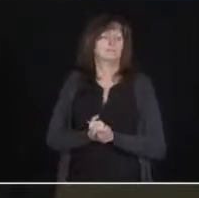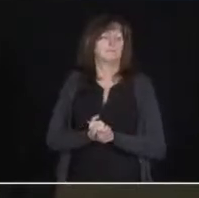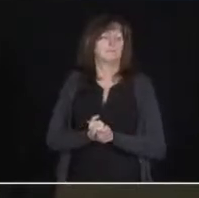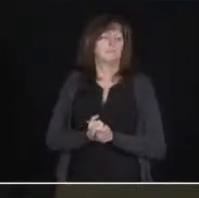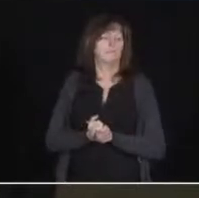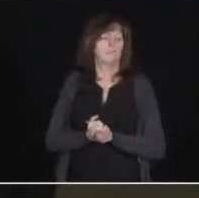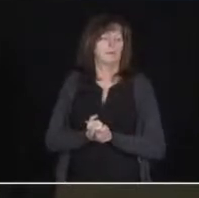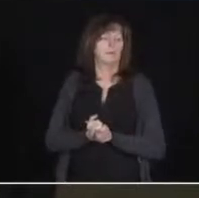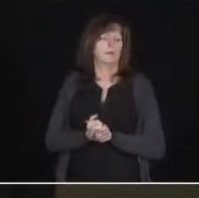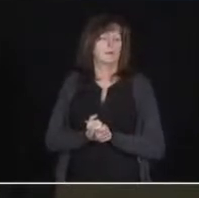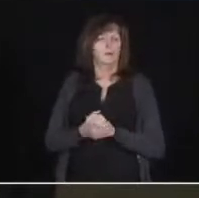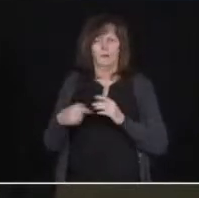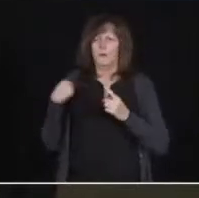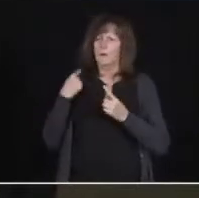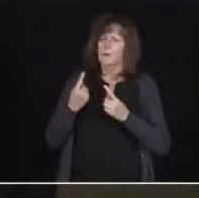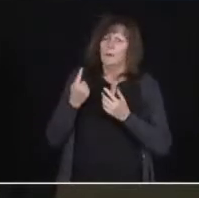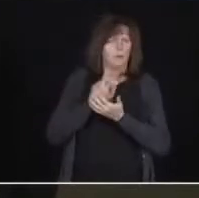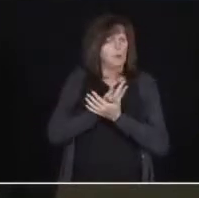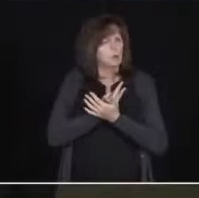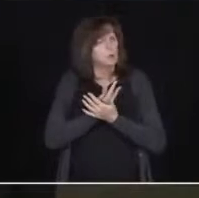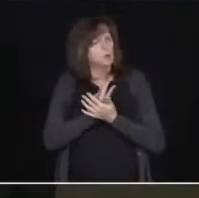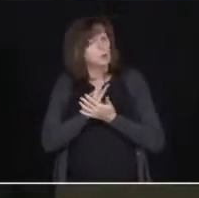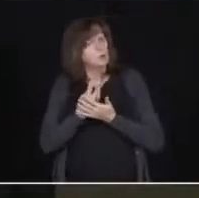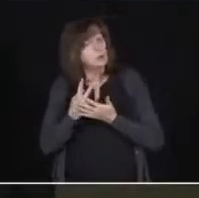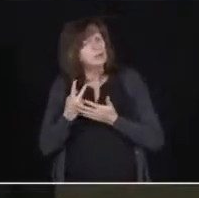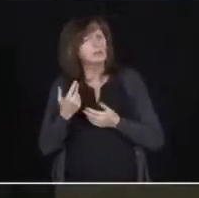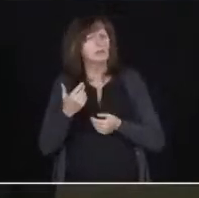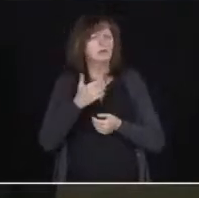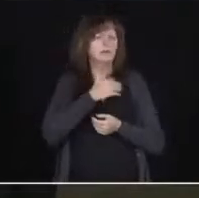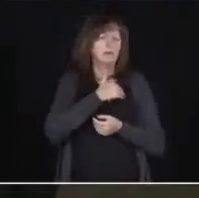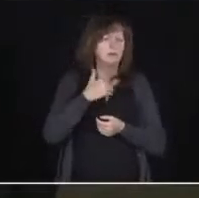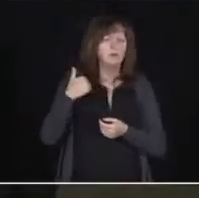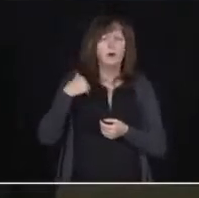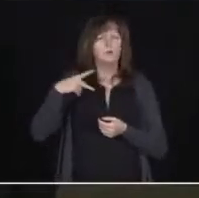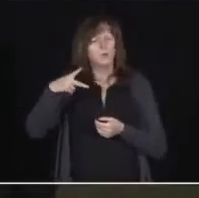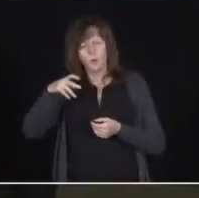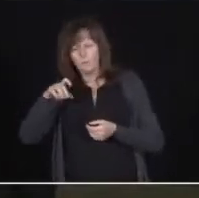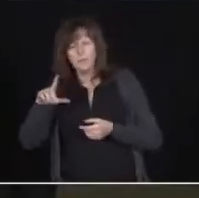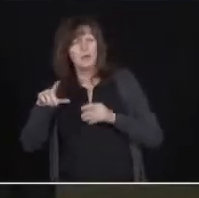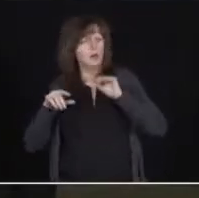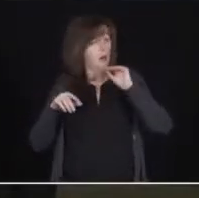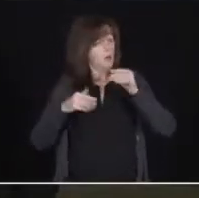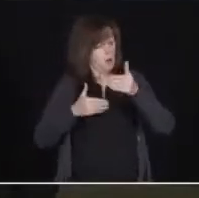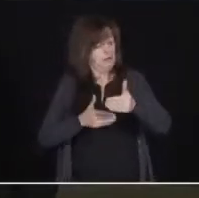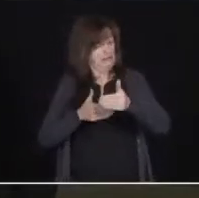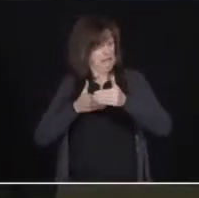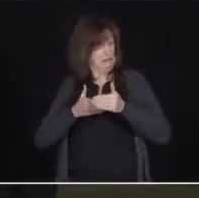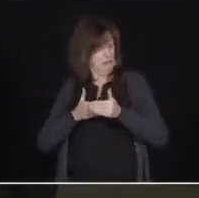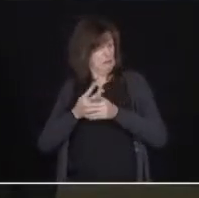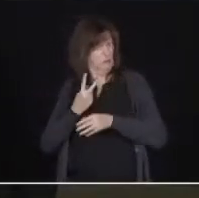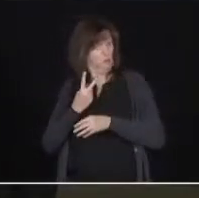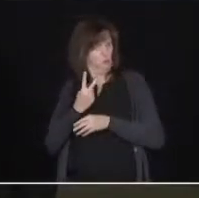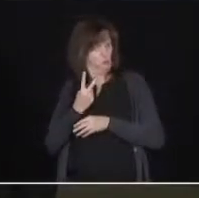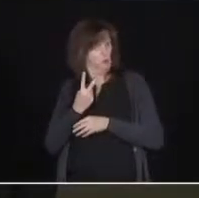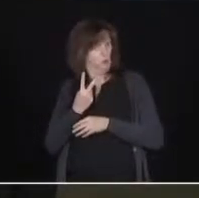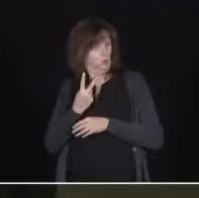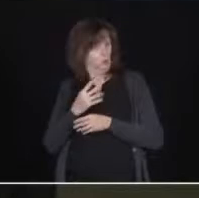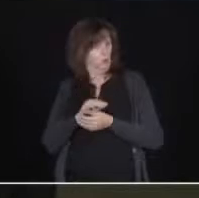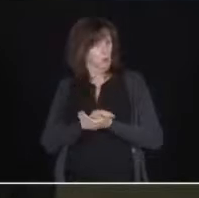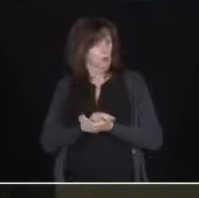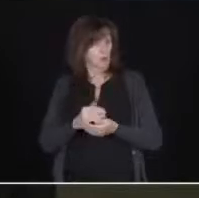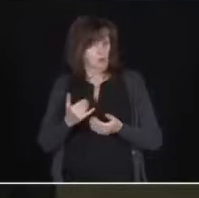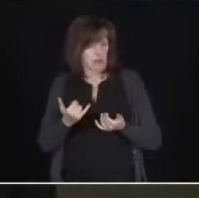Peel, Ottawa were all moved to a modified stage 2. We're pretty much at the halfway mark now. Do you have an update on what